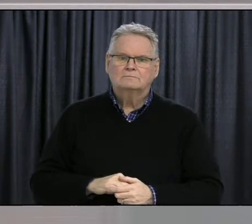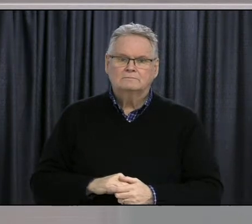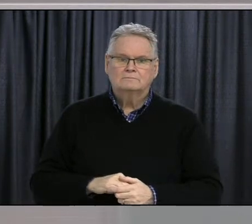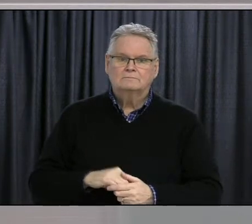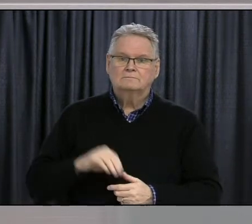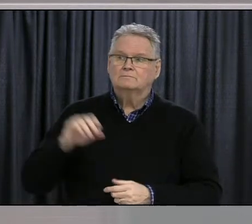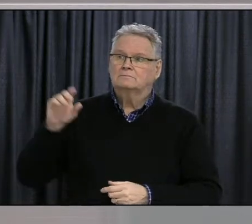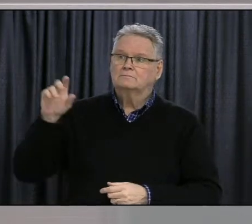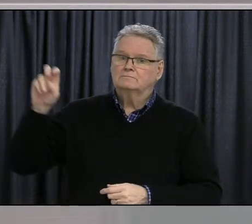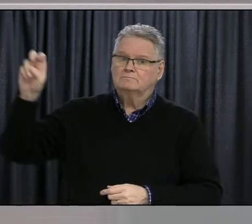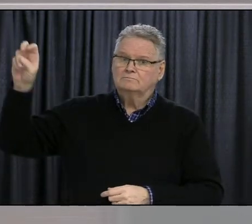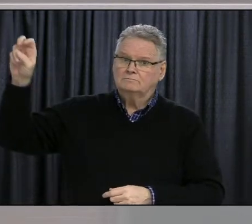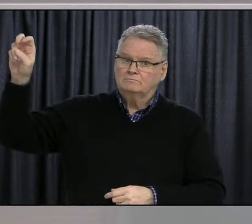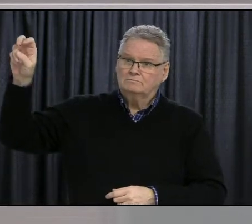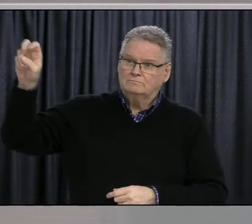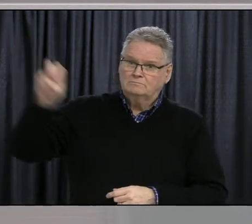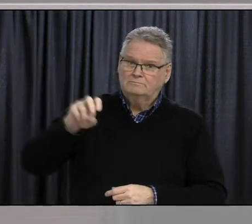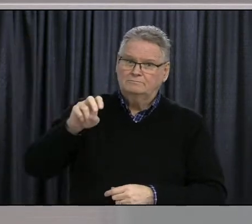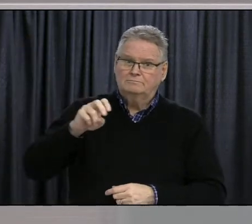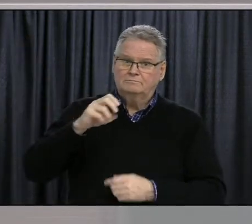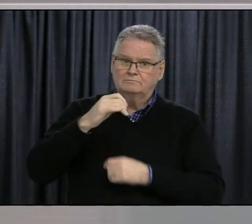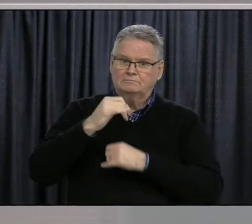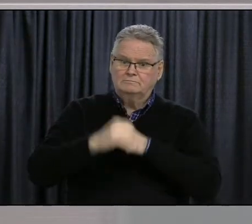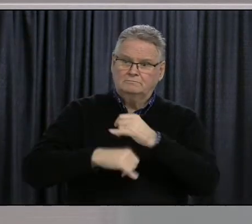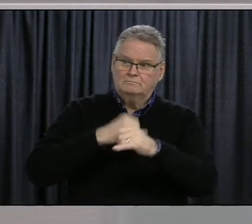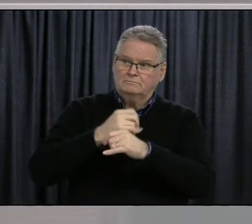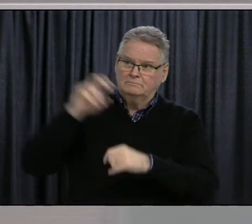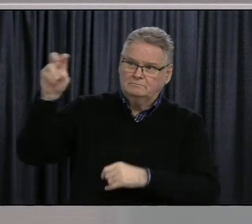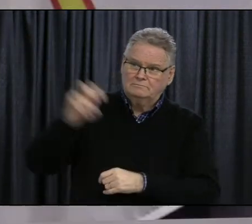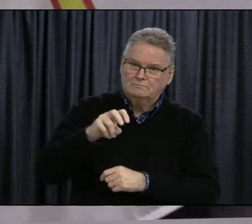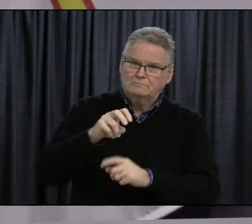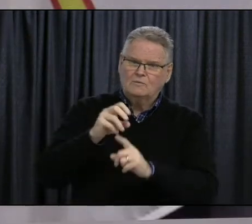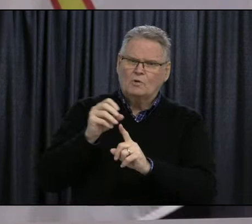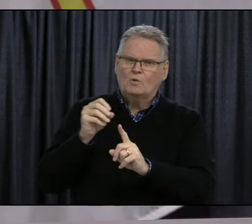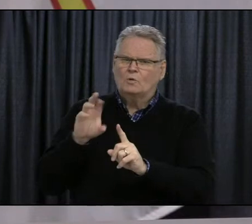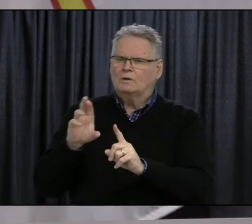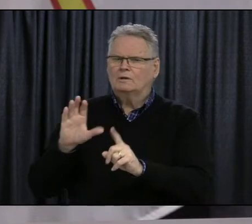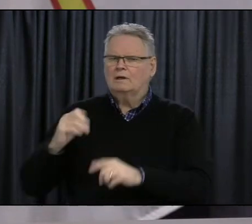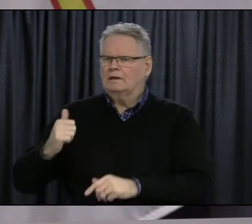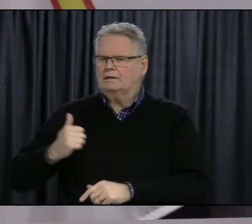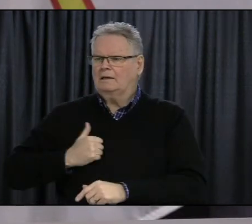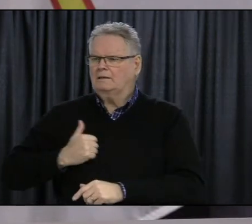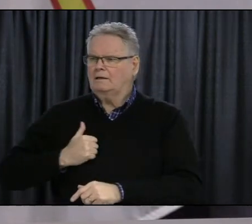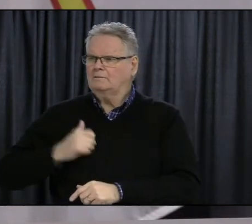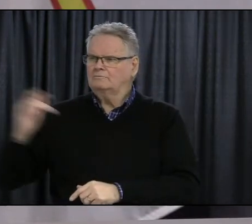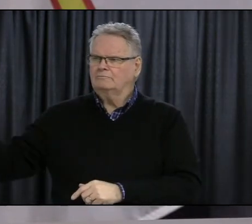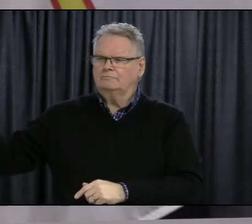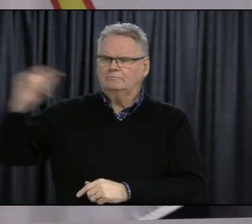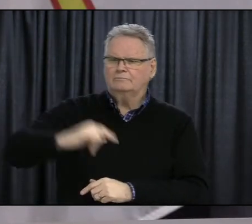and has he been isolated here? Yes, so the traveler was